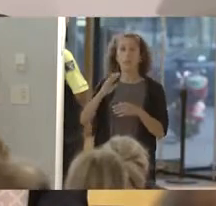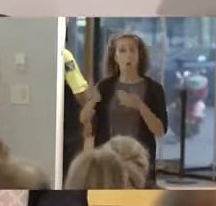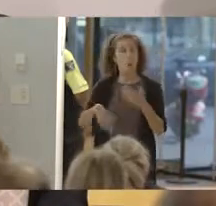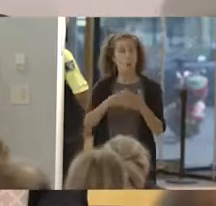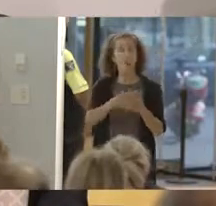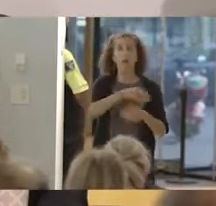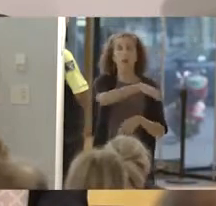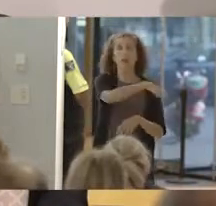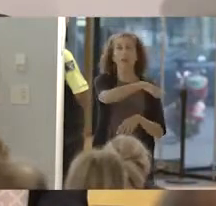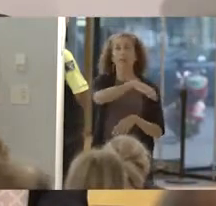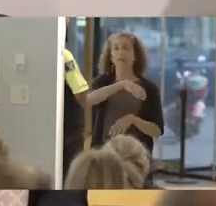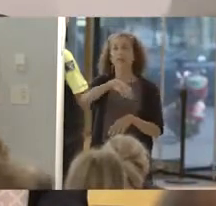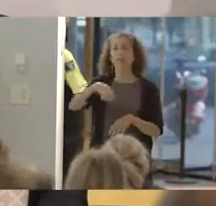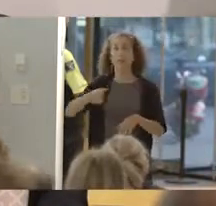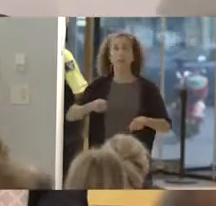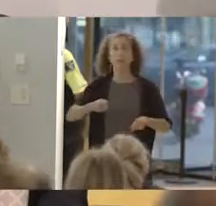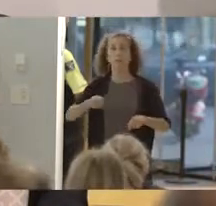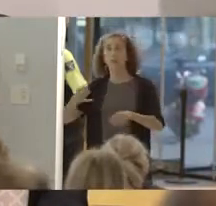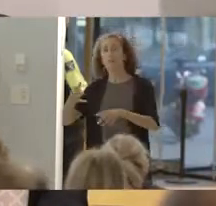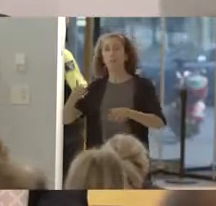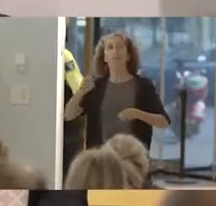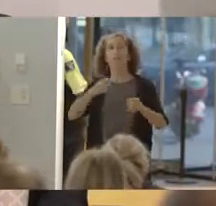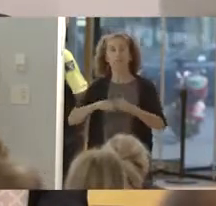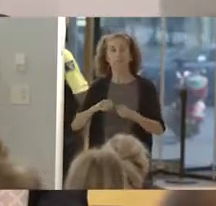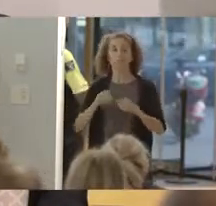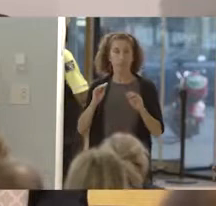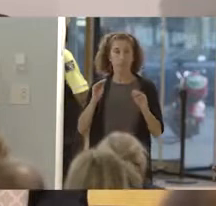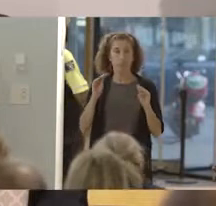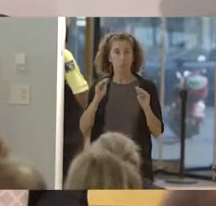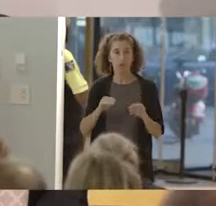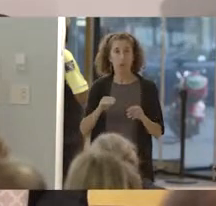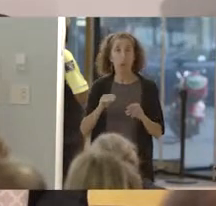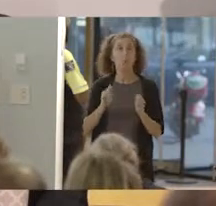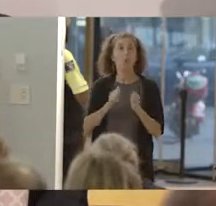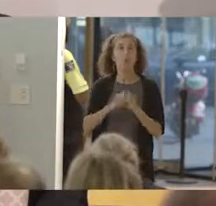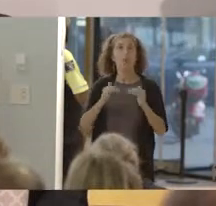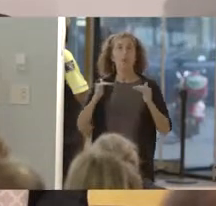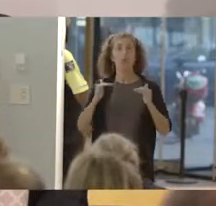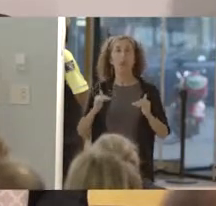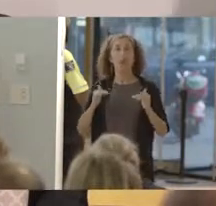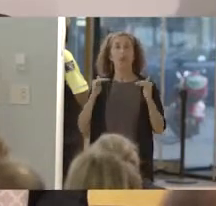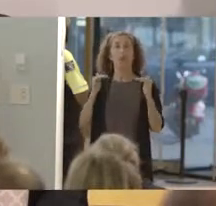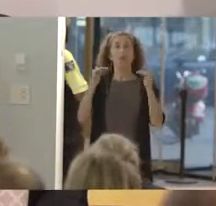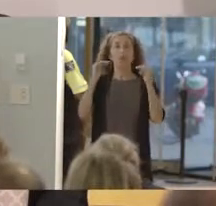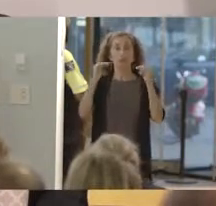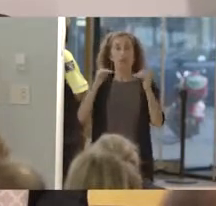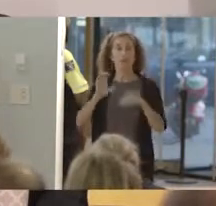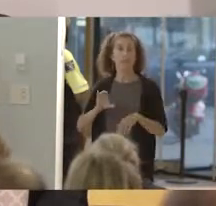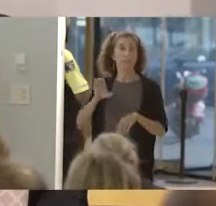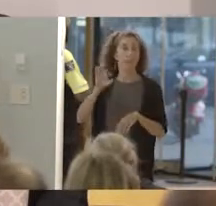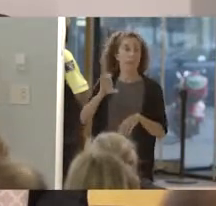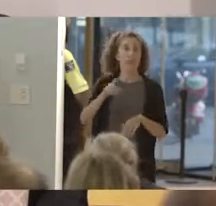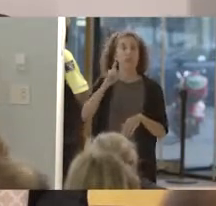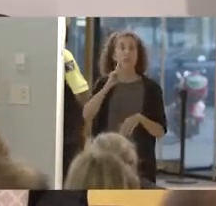would be reconstructed. It would be elevated if we do reconstruct it to a higher elevation just to get that added benefit for sea level